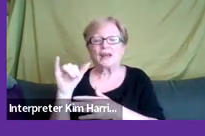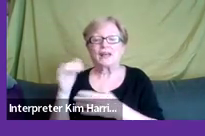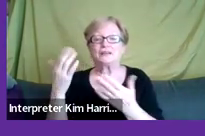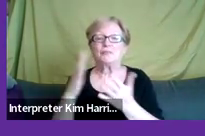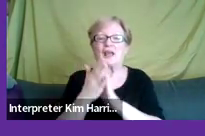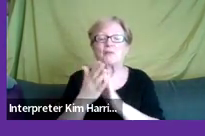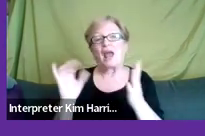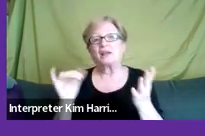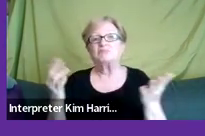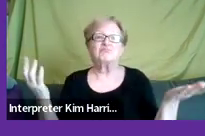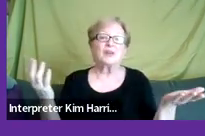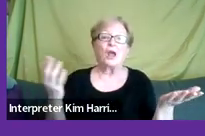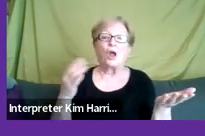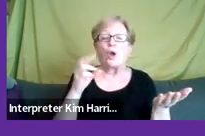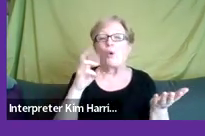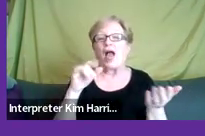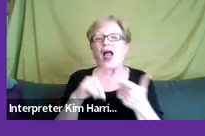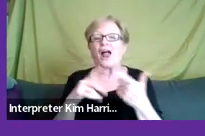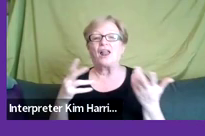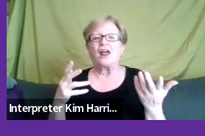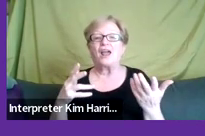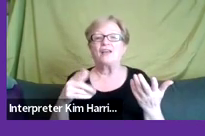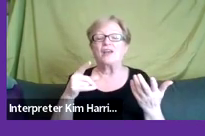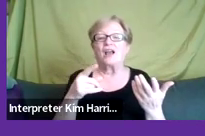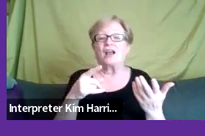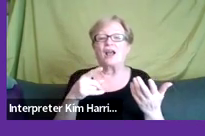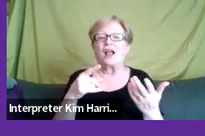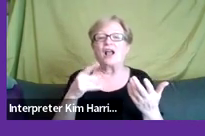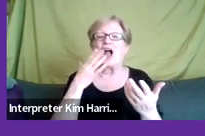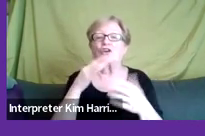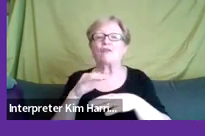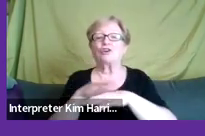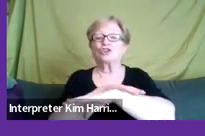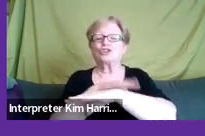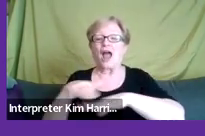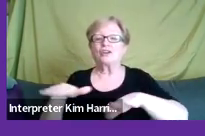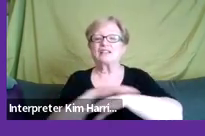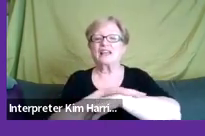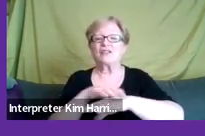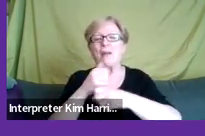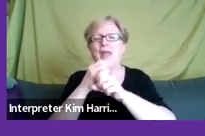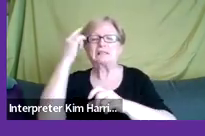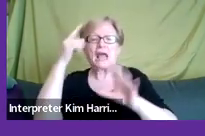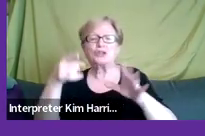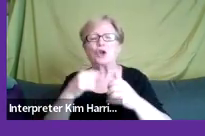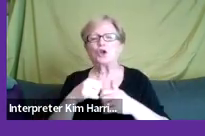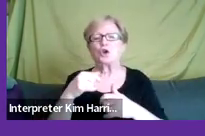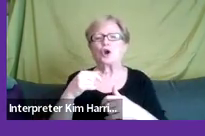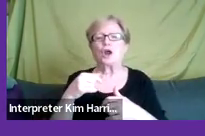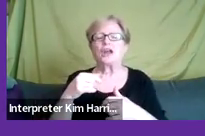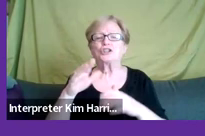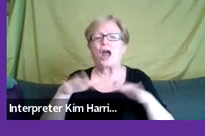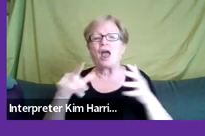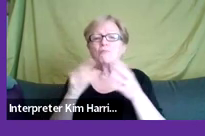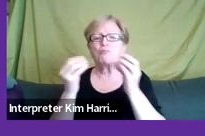if you, the pallor of your child's skin, well, that makes sense. Your kid has bluer eyes, because even